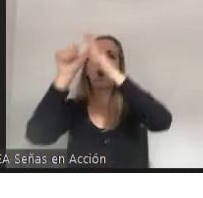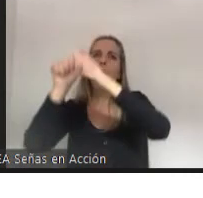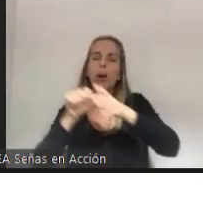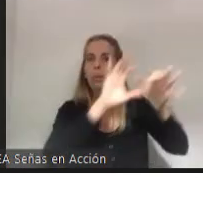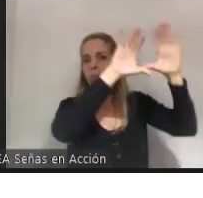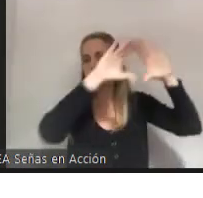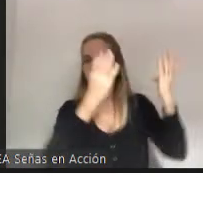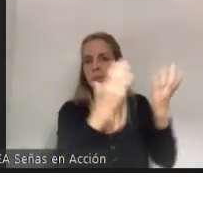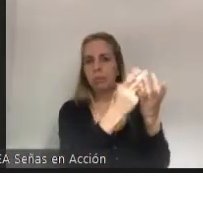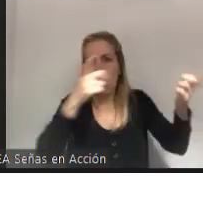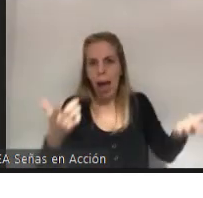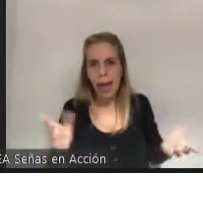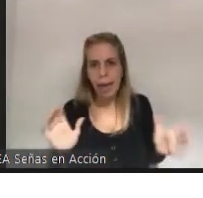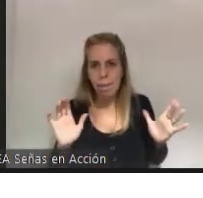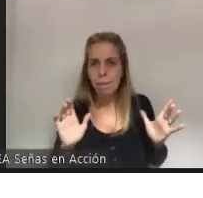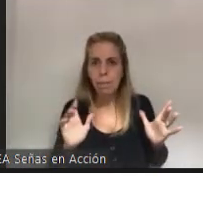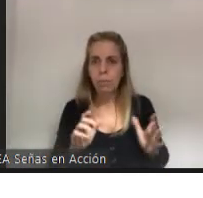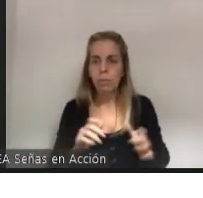Of course,